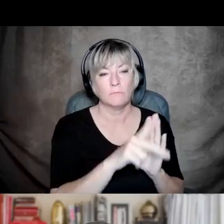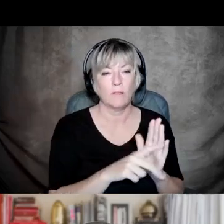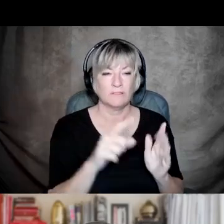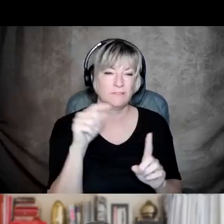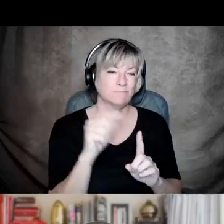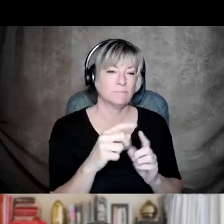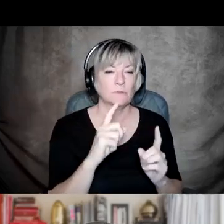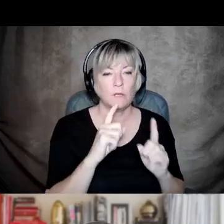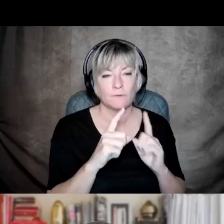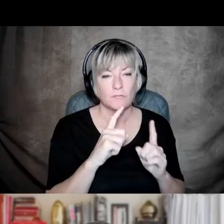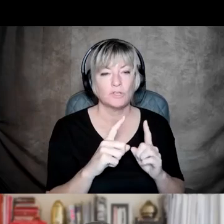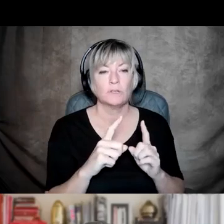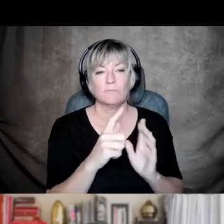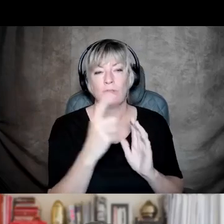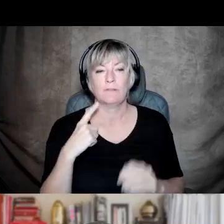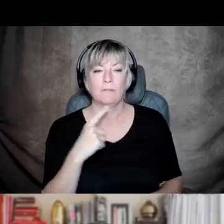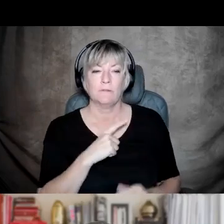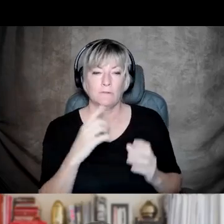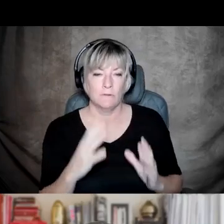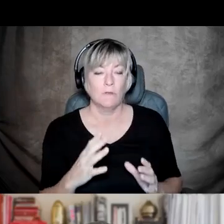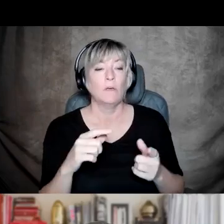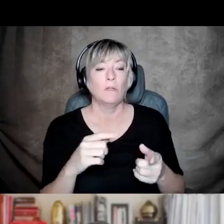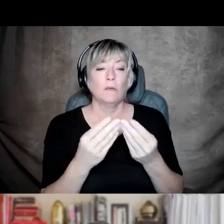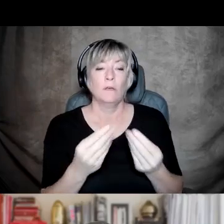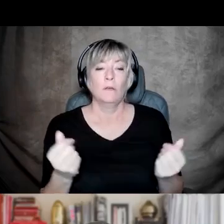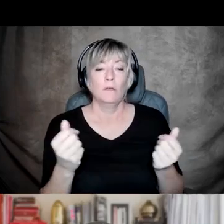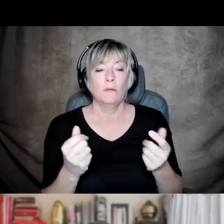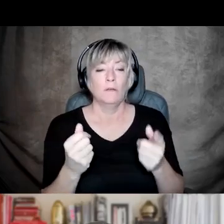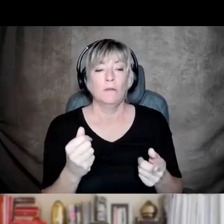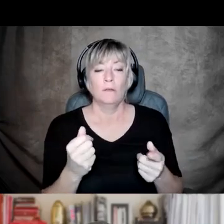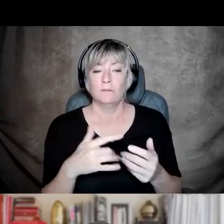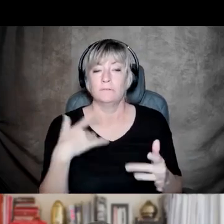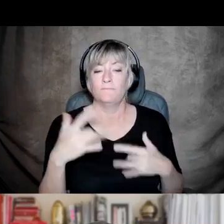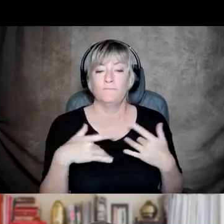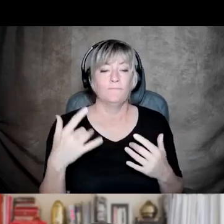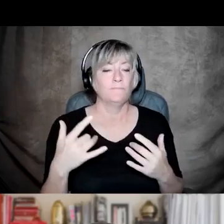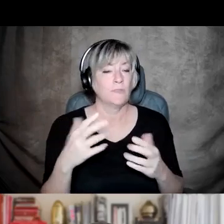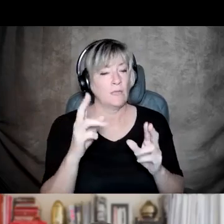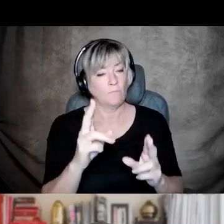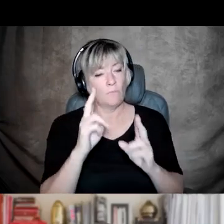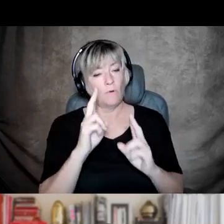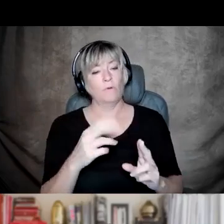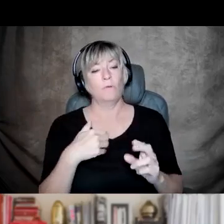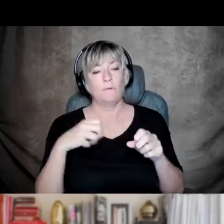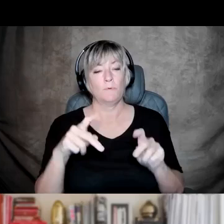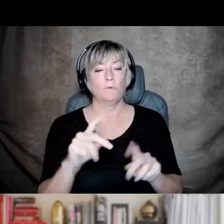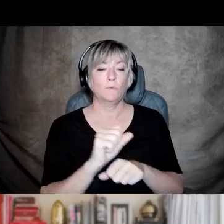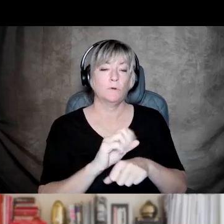conversation, specifically amongst legislators. So yeah, this resolution is incredibly exciting, and I'm really honored to have had the opportunity to work on it.